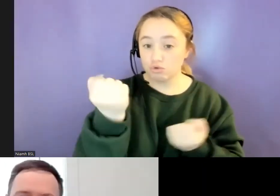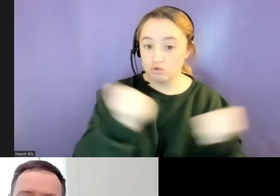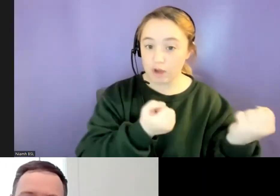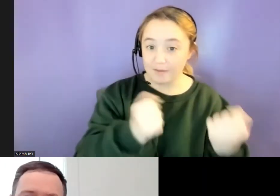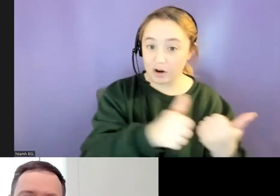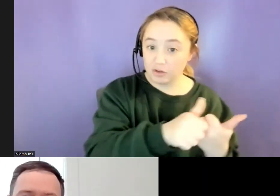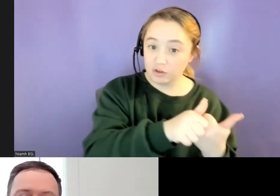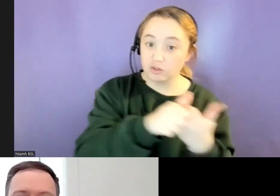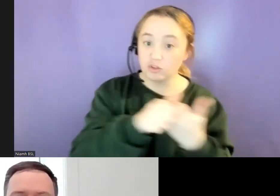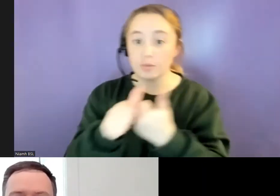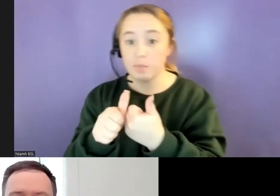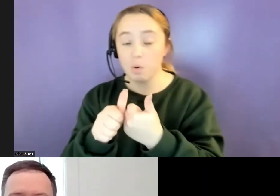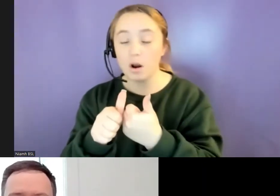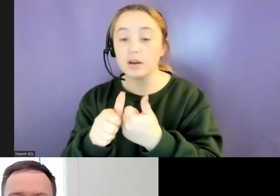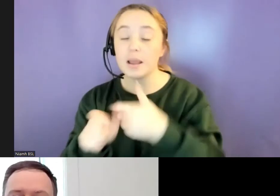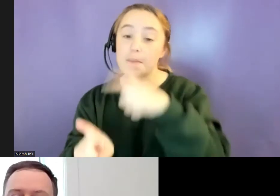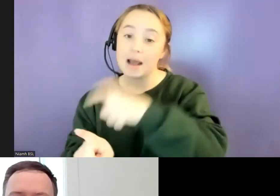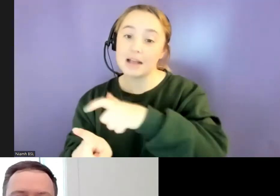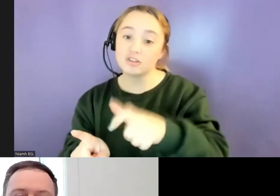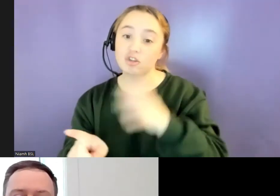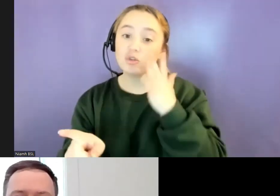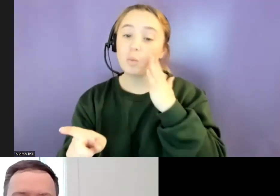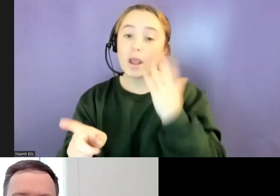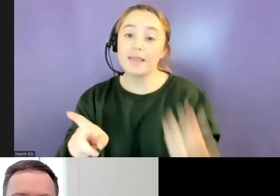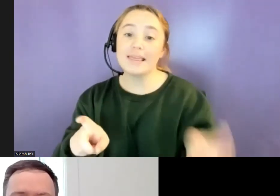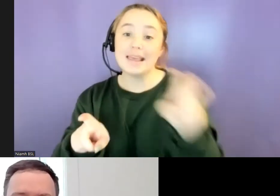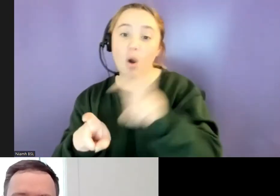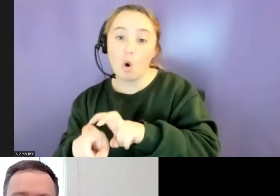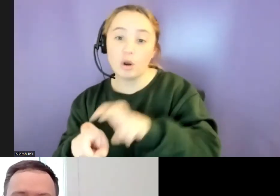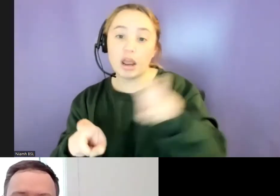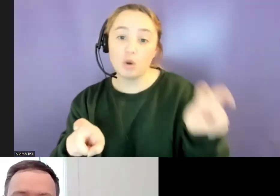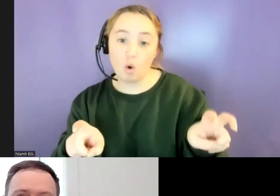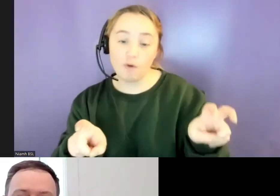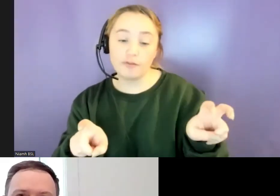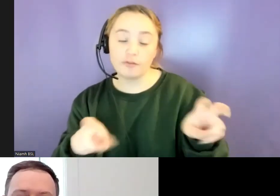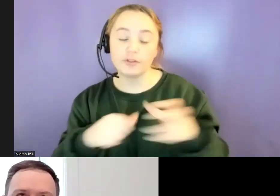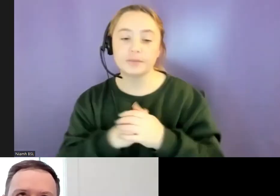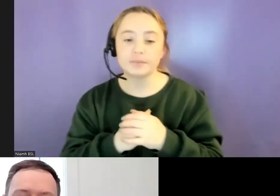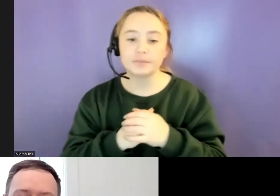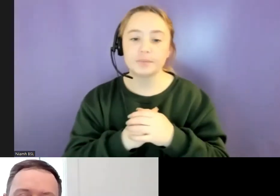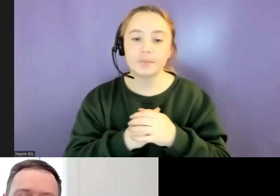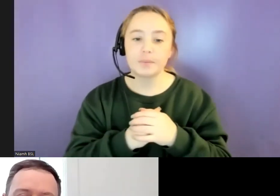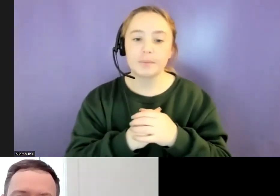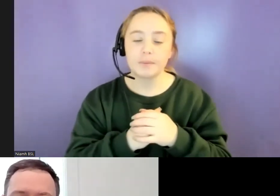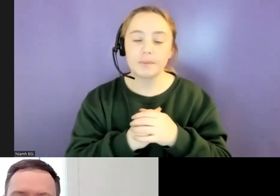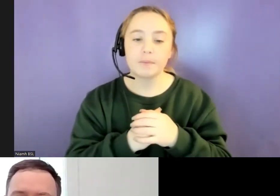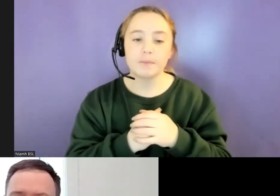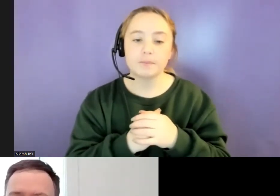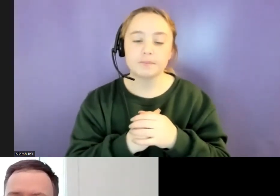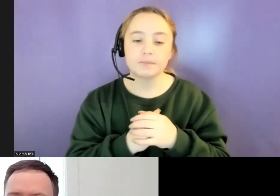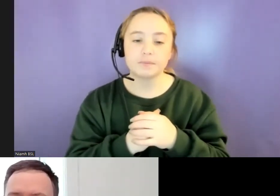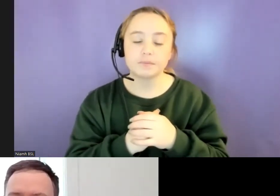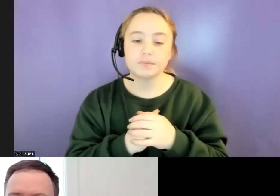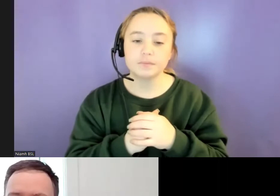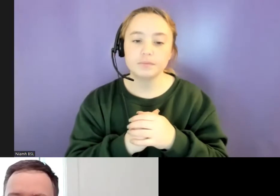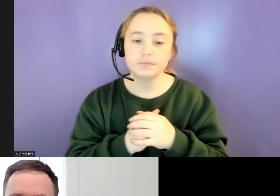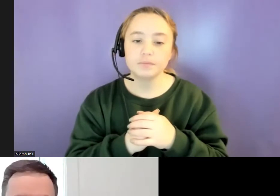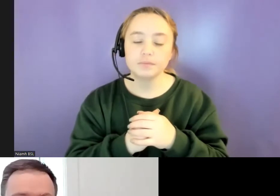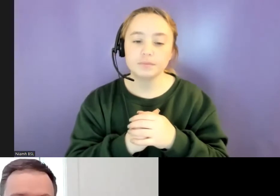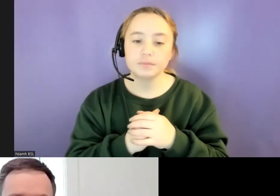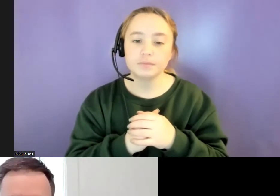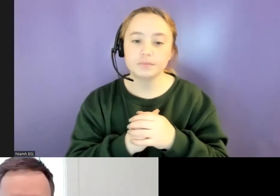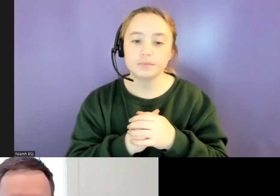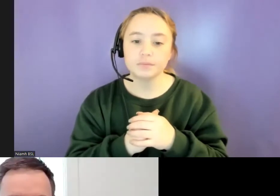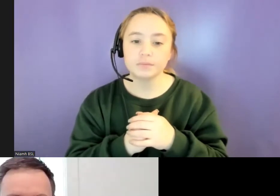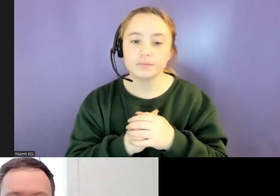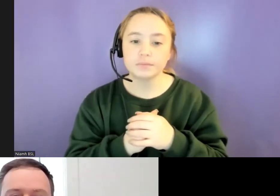and alight the vehicle. And those go hand in hand. So at the point of them